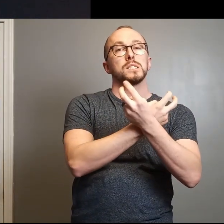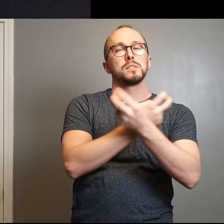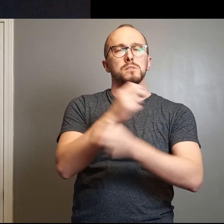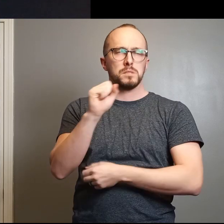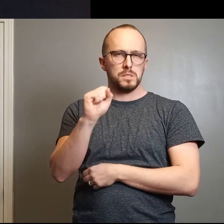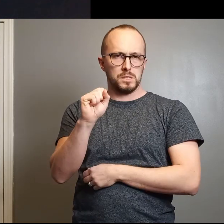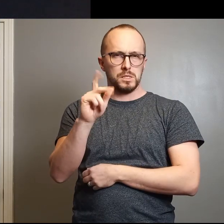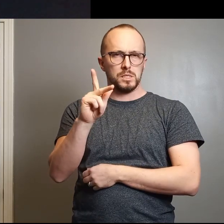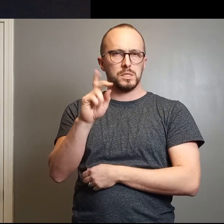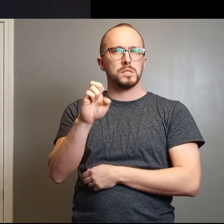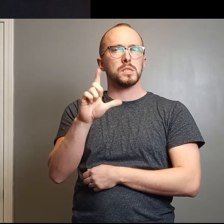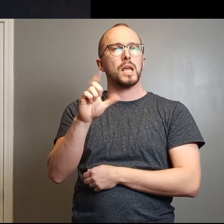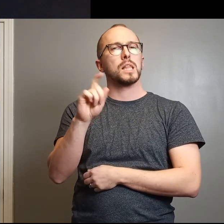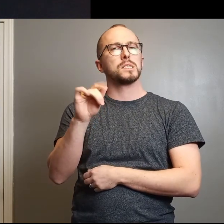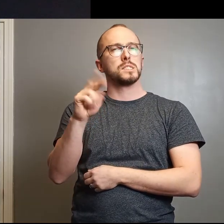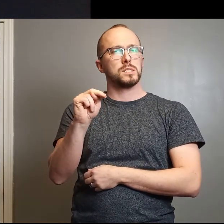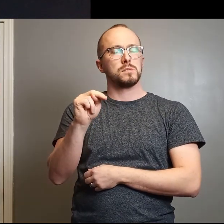skeleton,